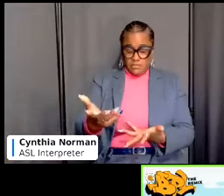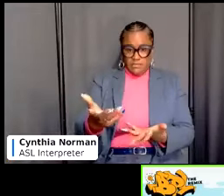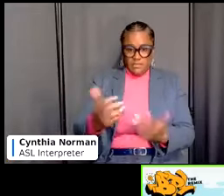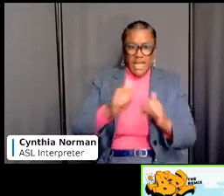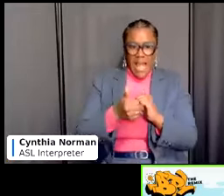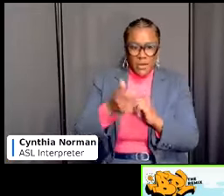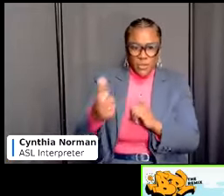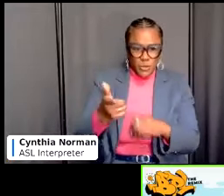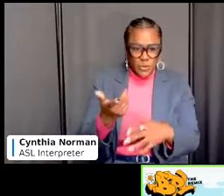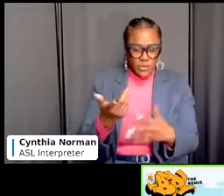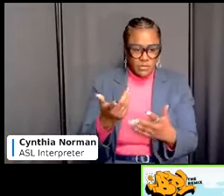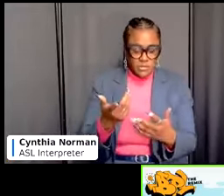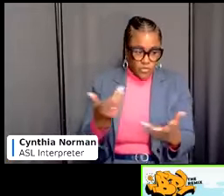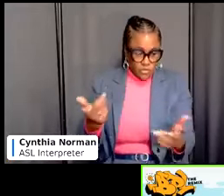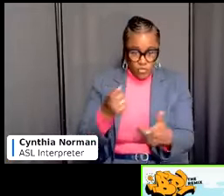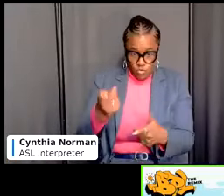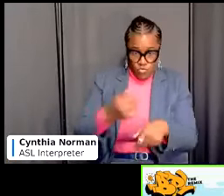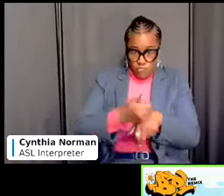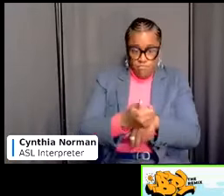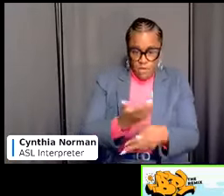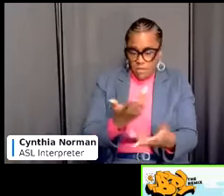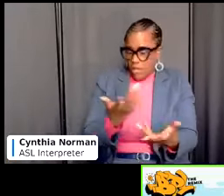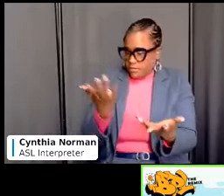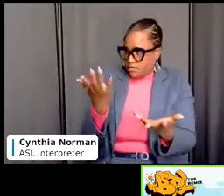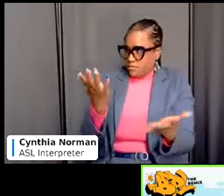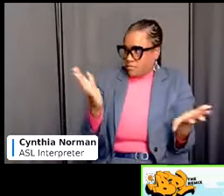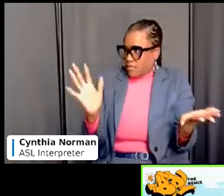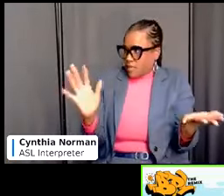blame or